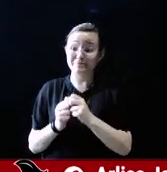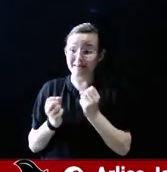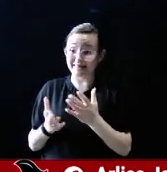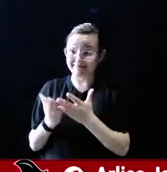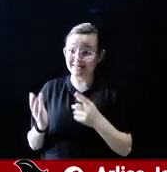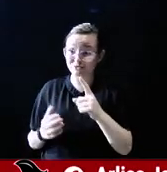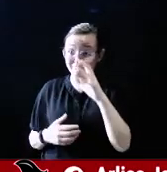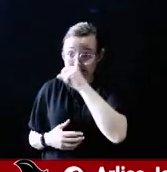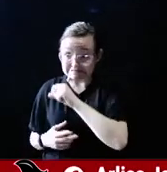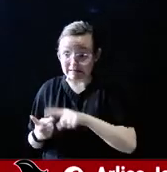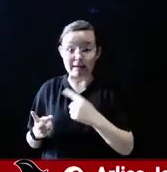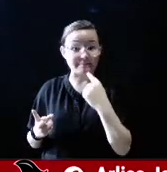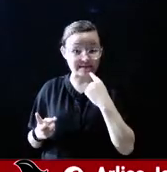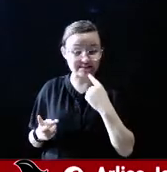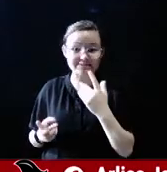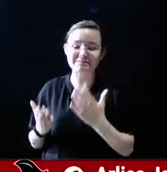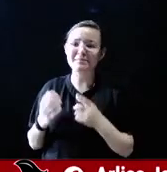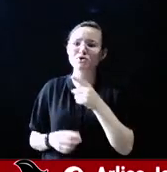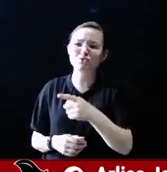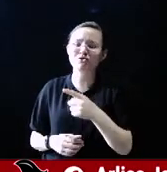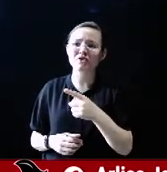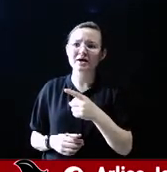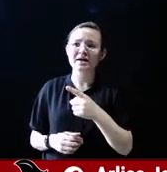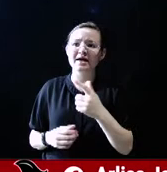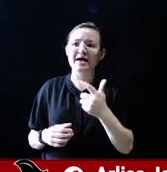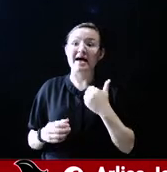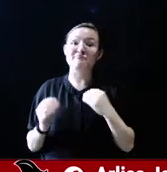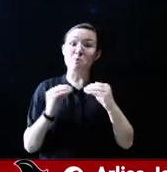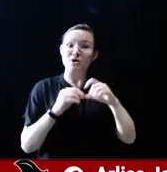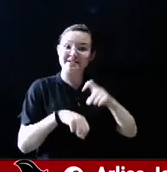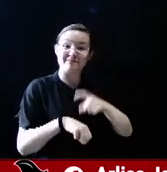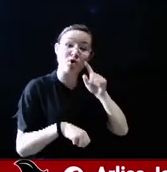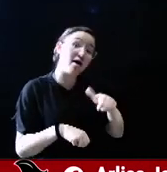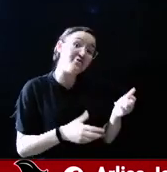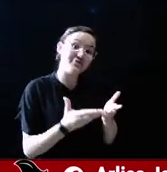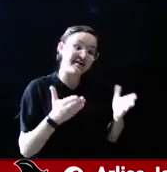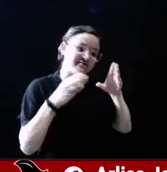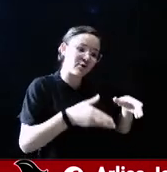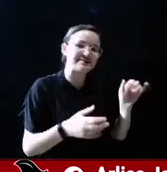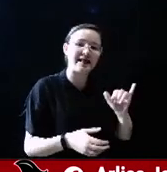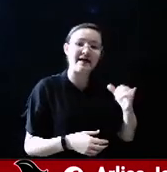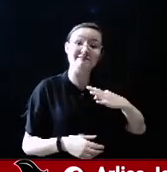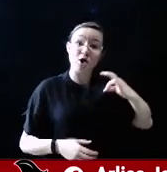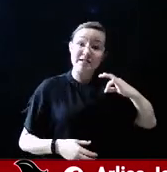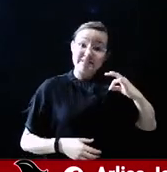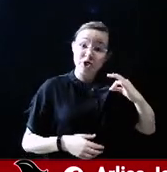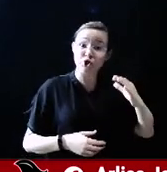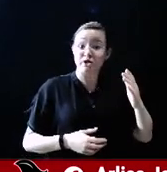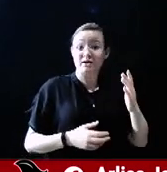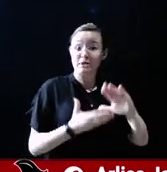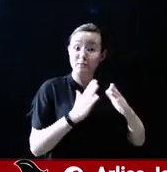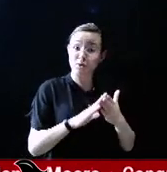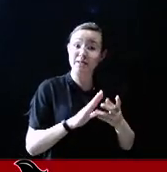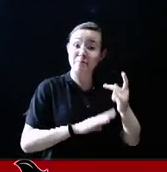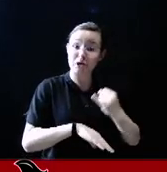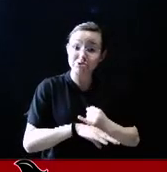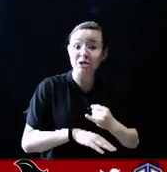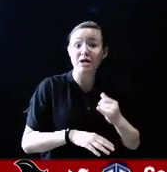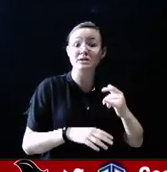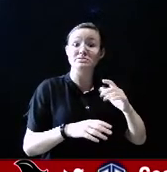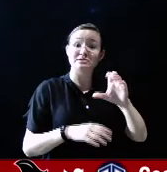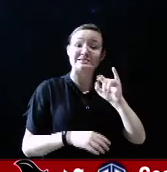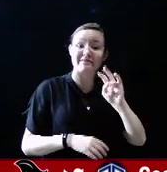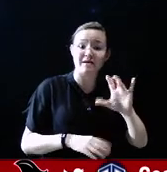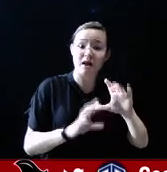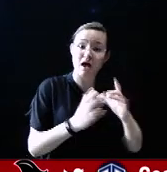missed, maybe you've had a little bit more time for a few things, like volunteering with service projects or local civic clubs